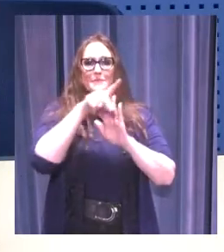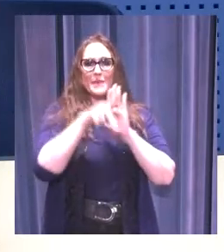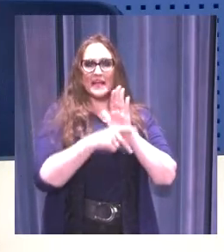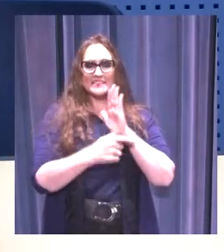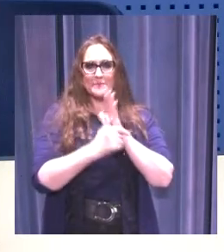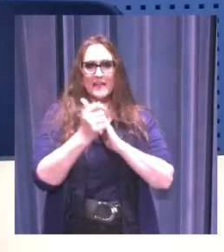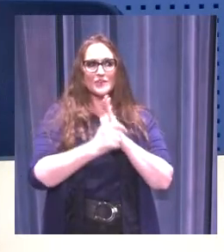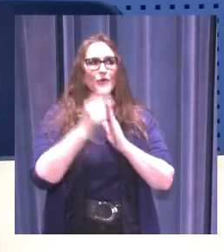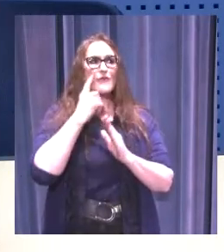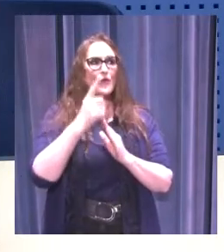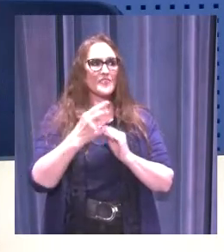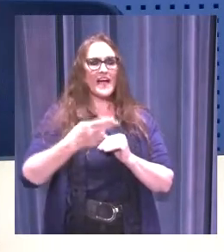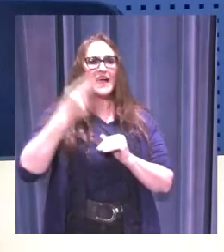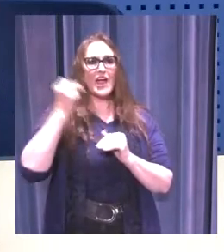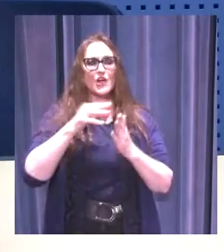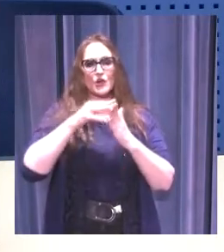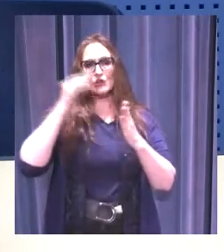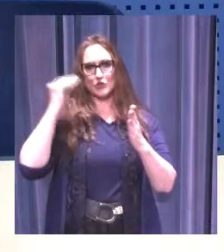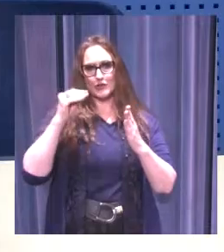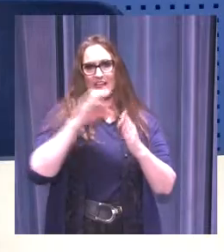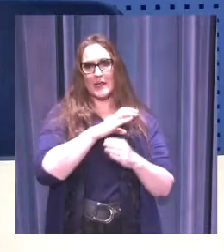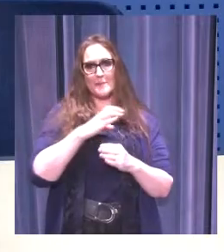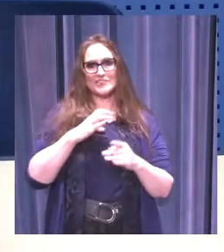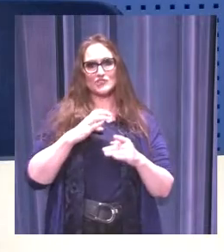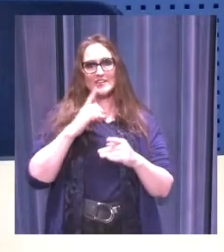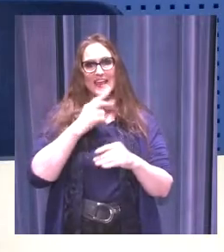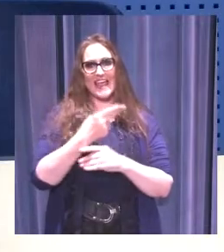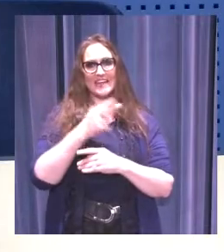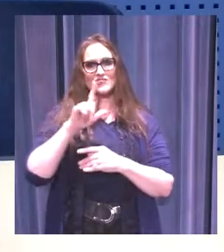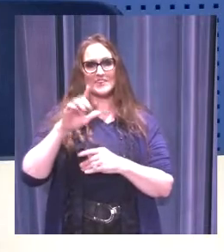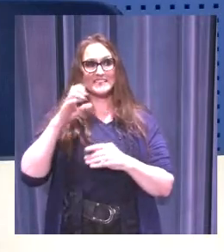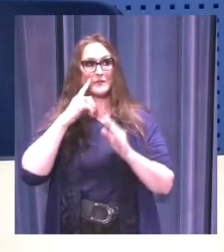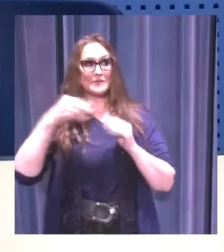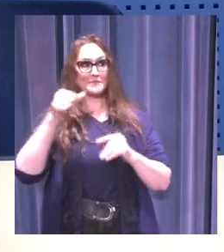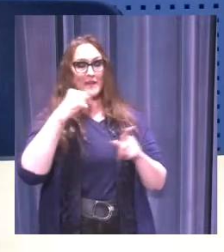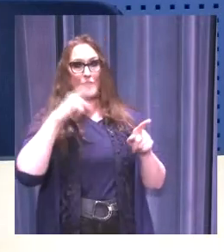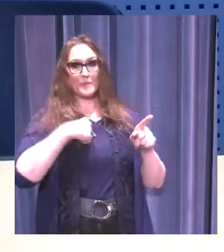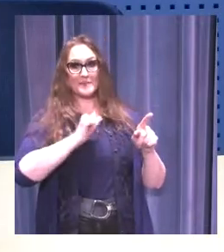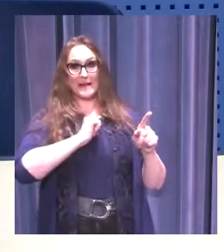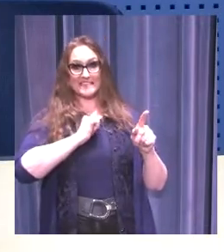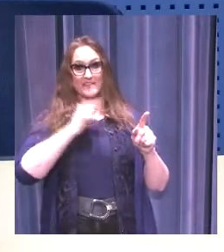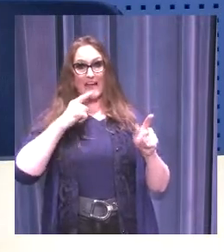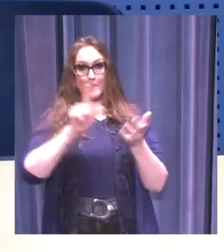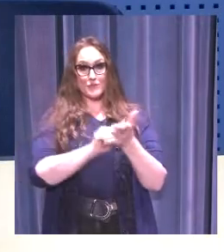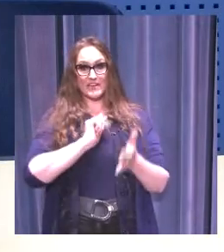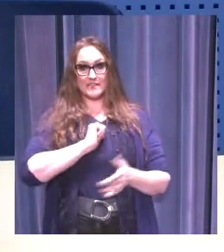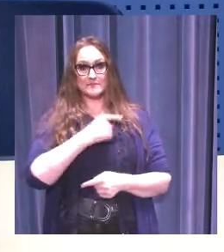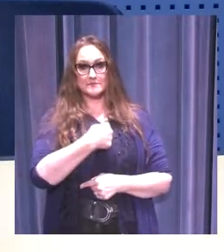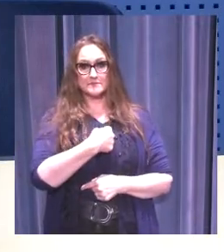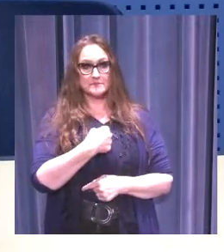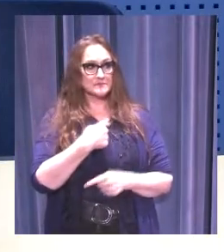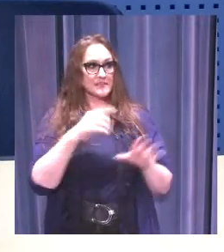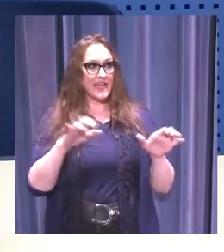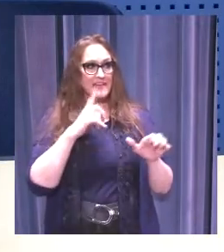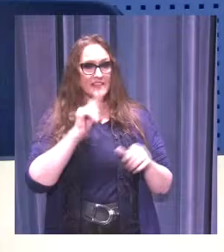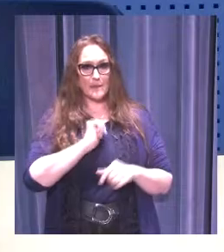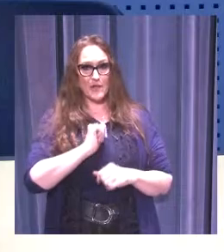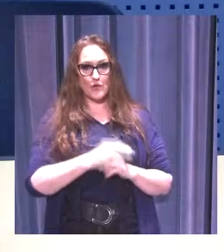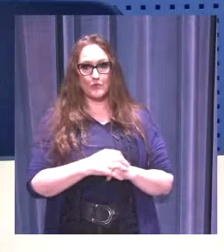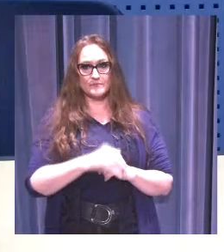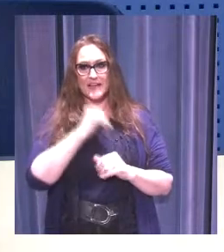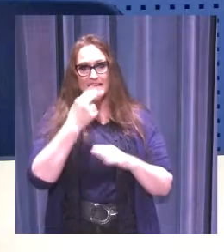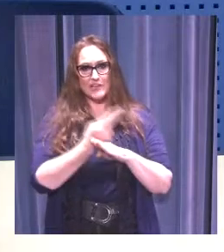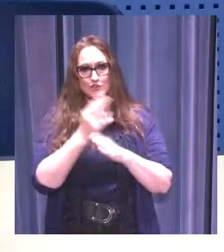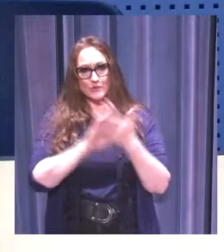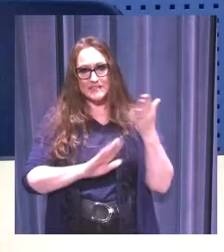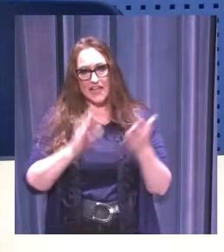for the Higher Learning Commission, HLC. This was paid for me. Paid by me. I printed this. I did this on my own. Did not use